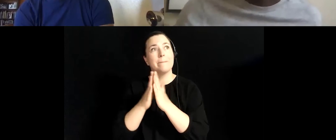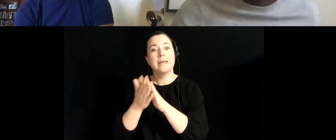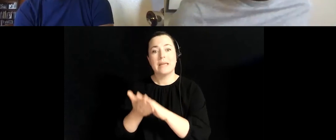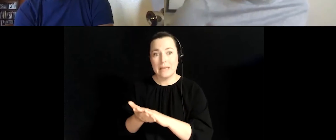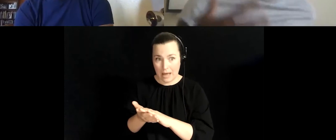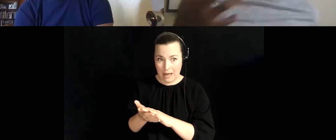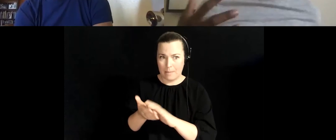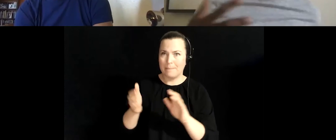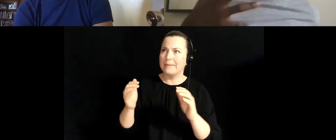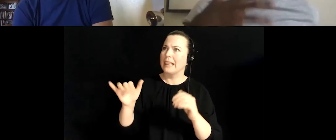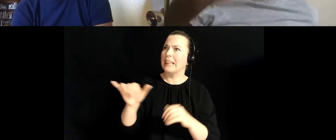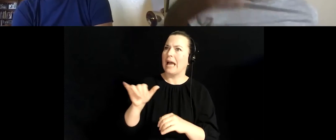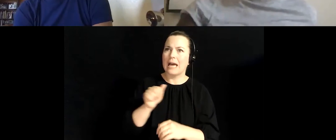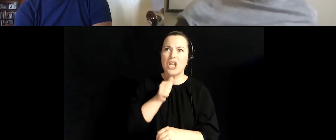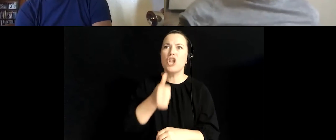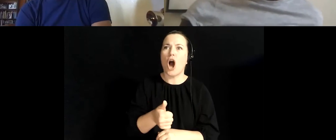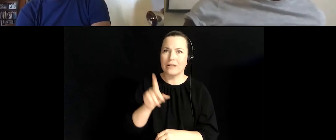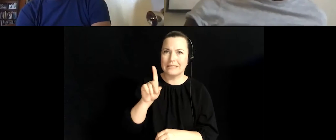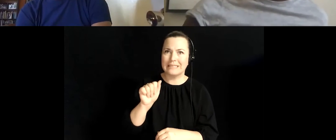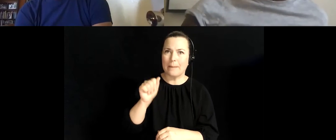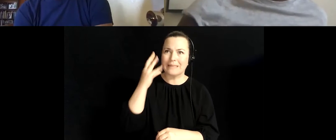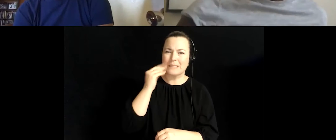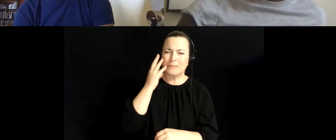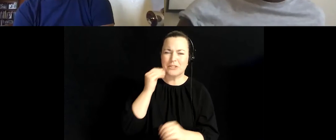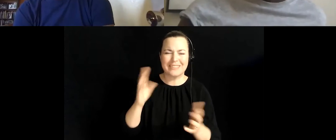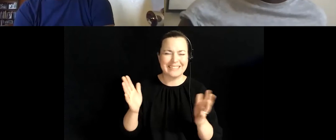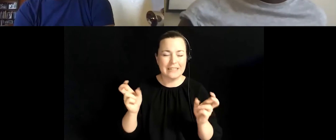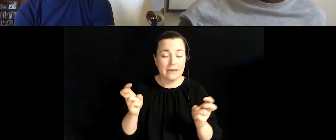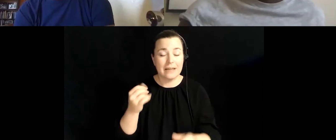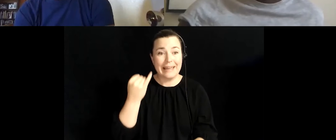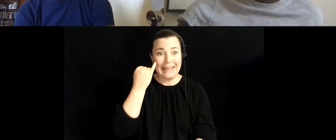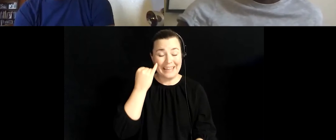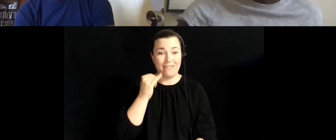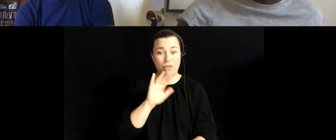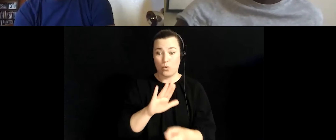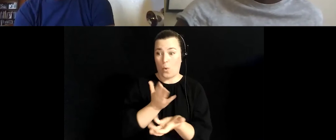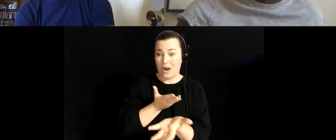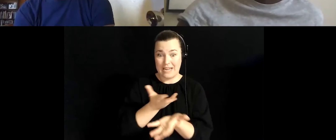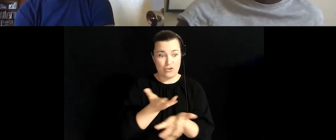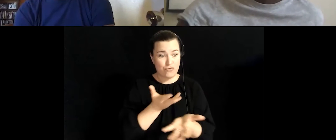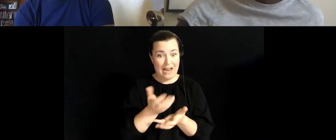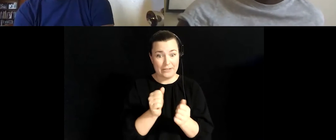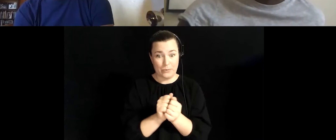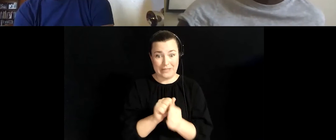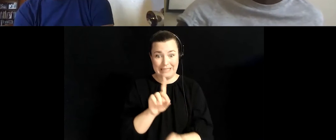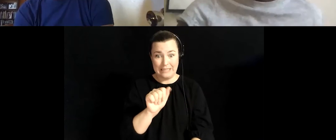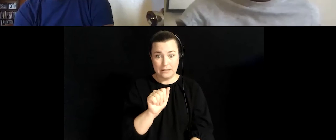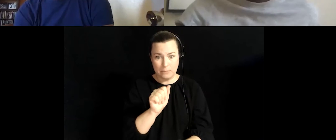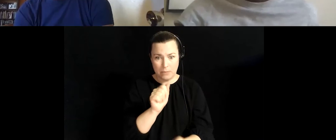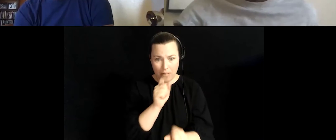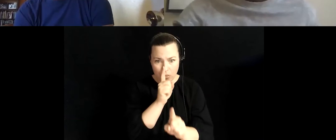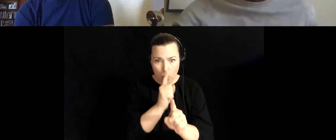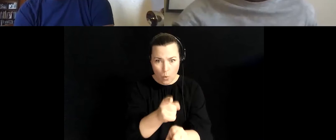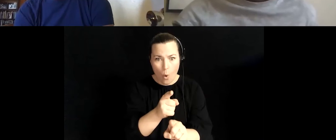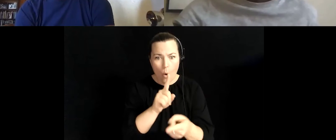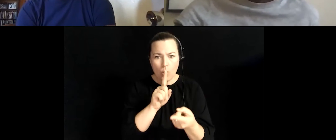non-disabled, or kind of, you know, if the good of your interaction with disability is to